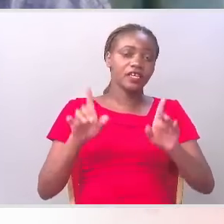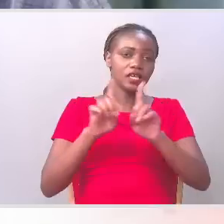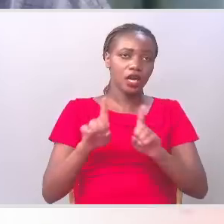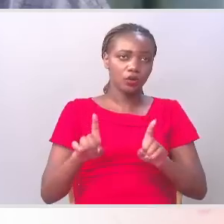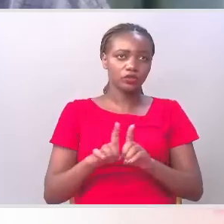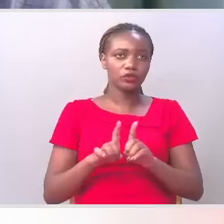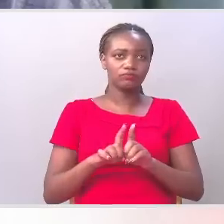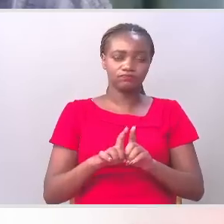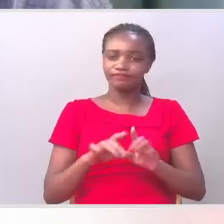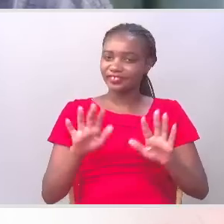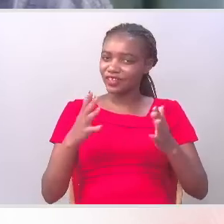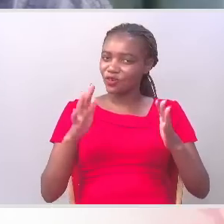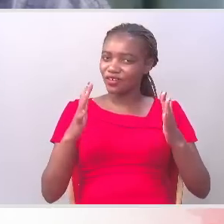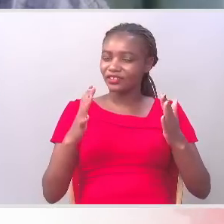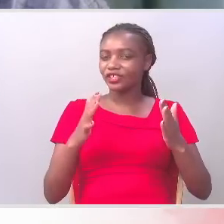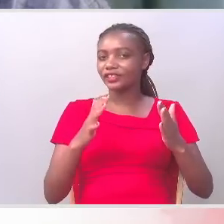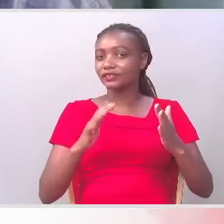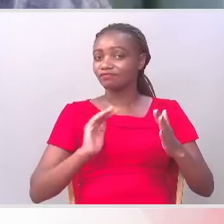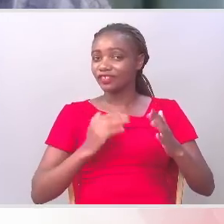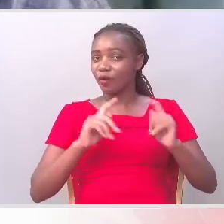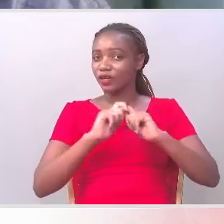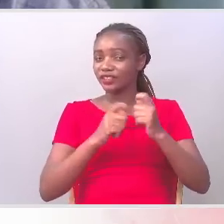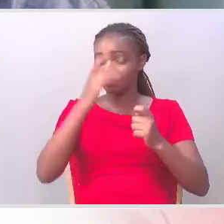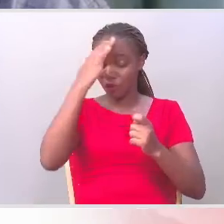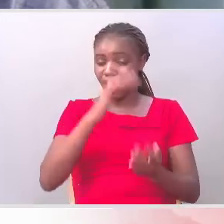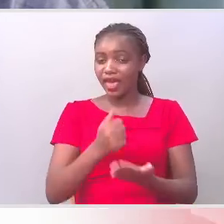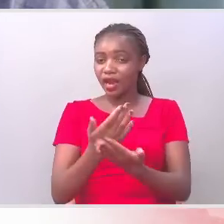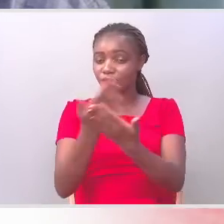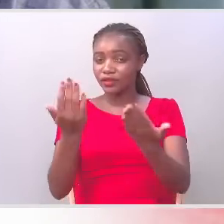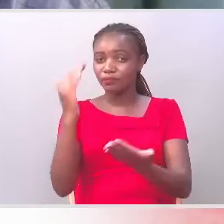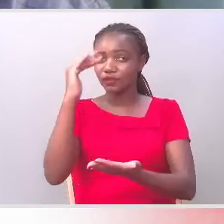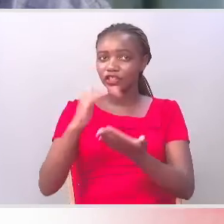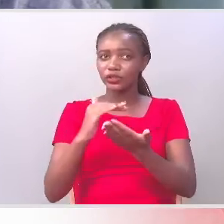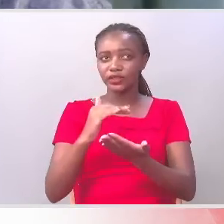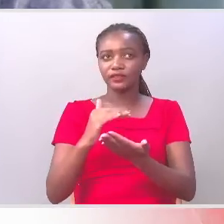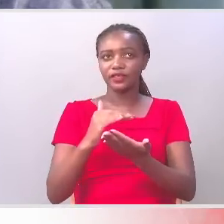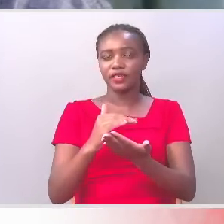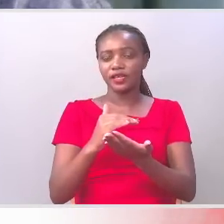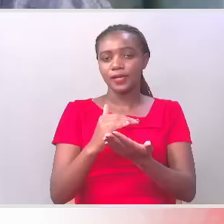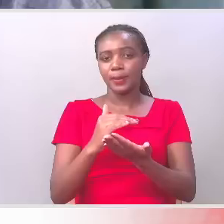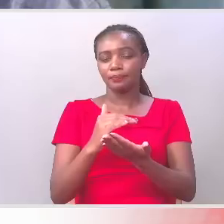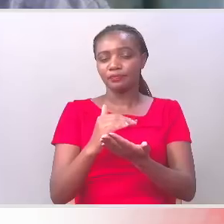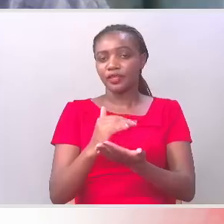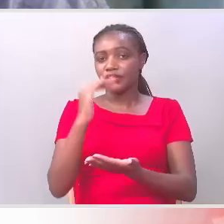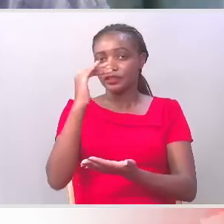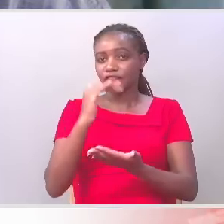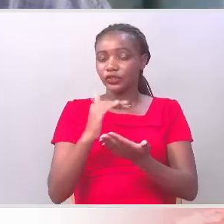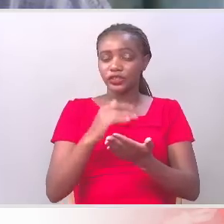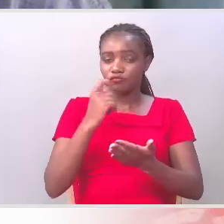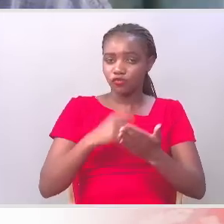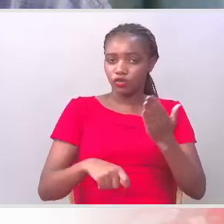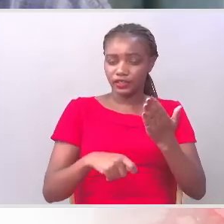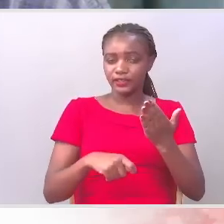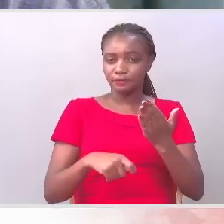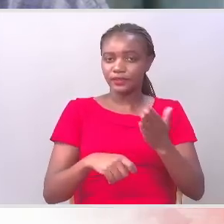commend the project for helping reduce the acreage under which Opuntia is